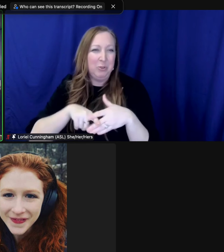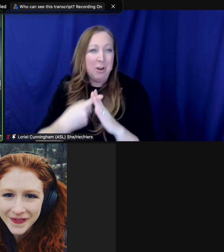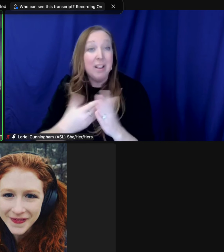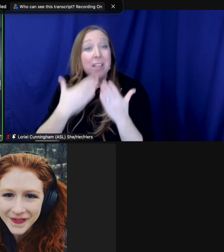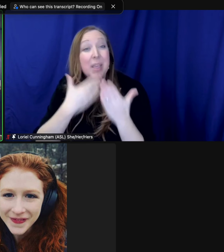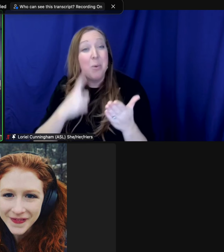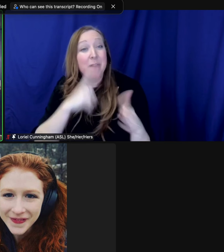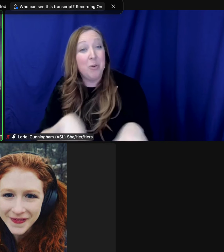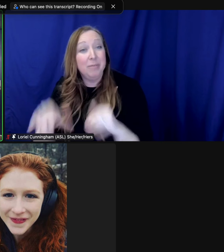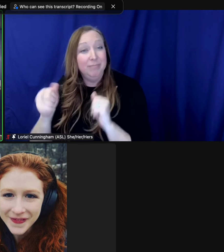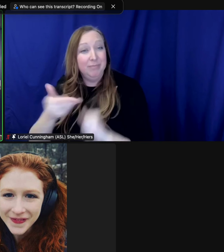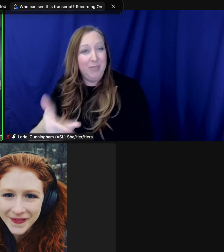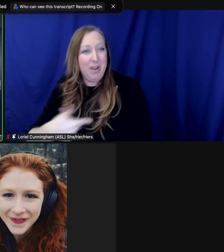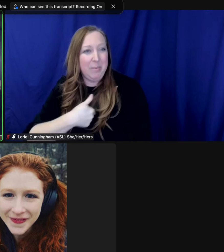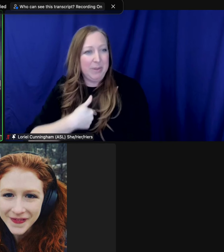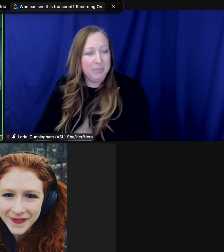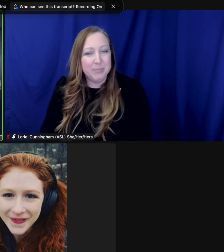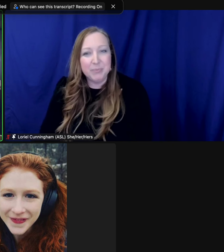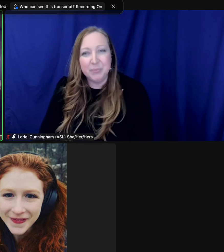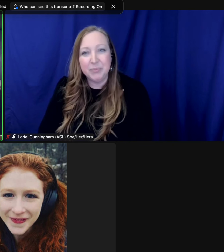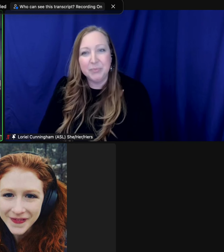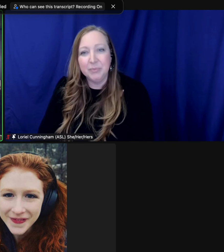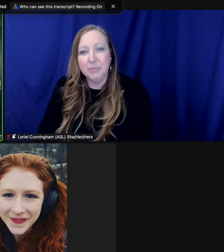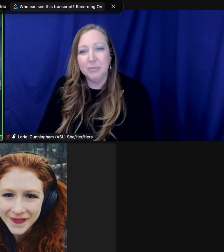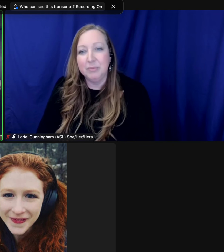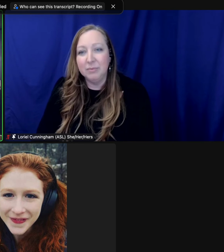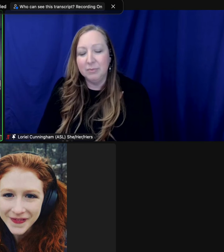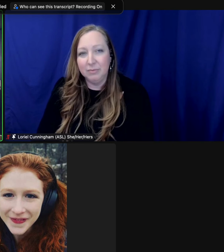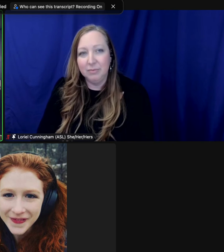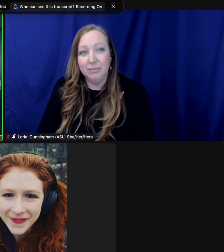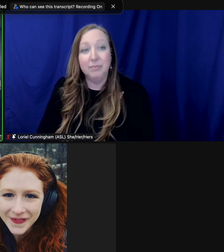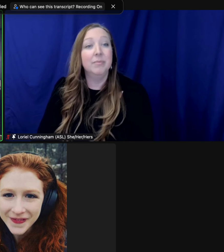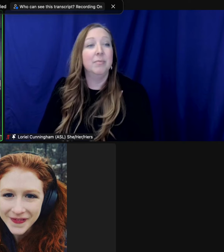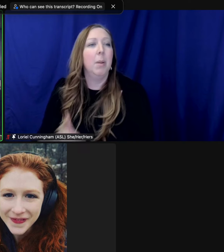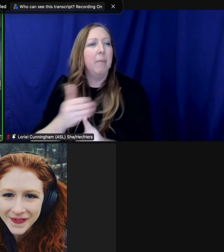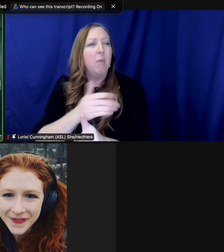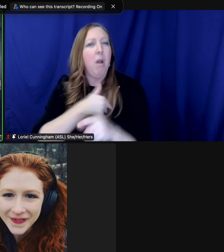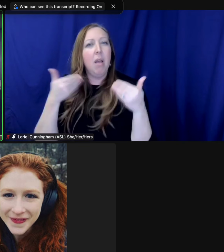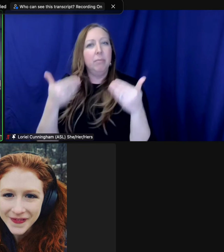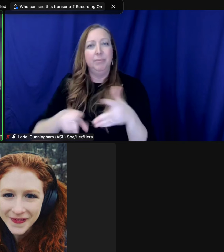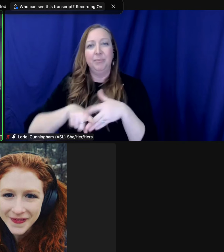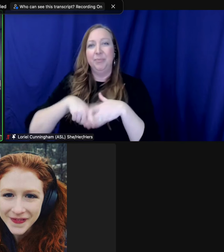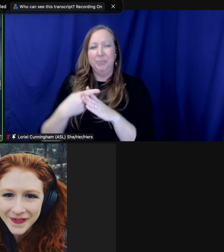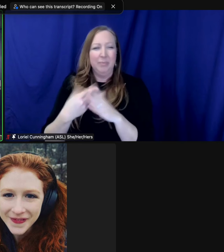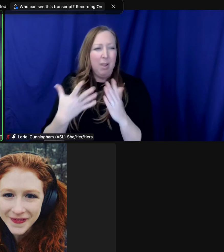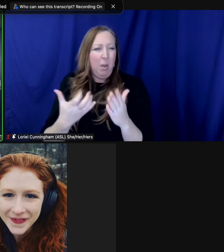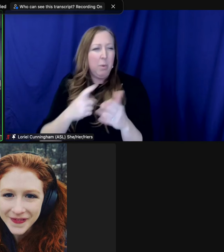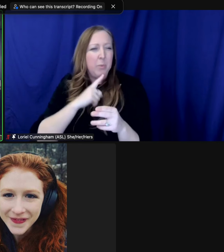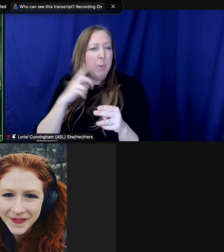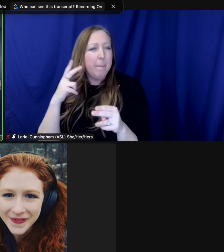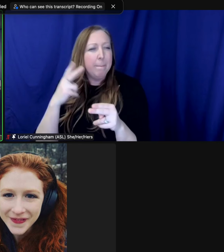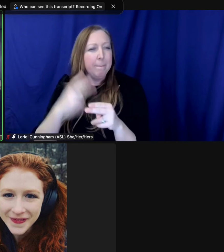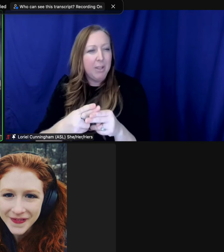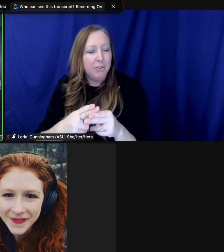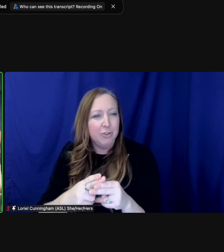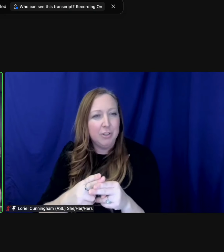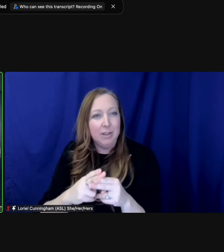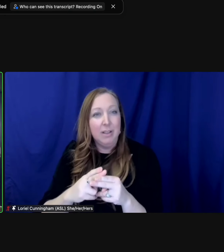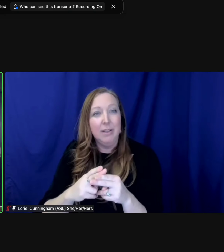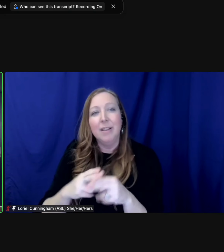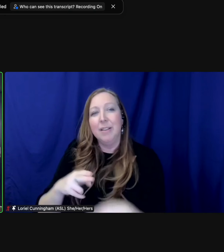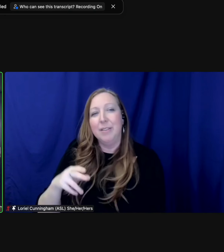me. And kind of before I begin, I just want to mention the charity organization, or